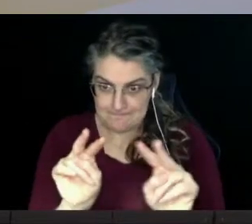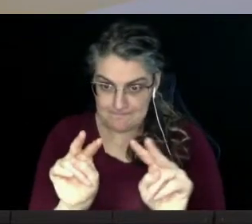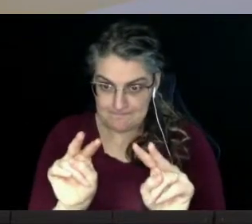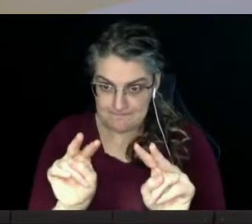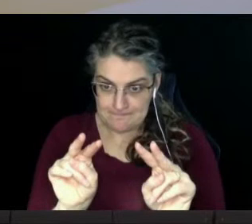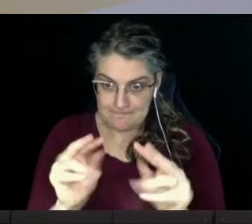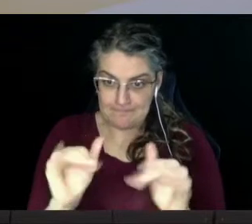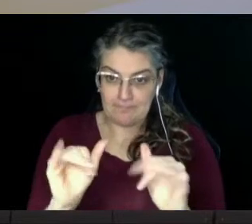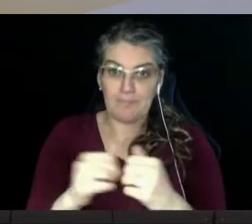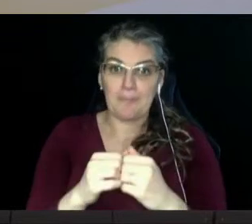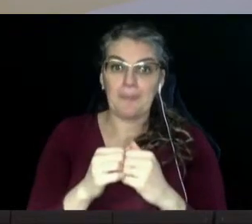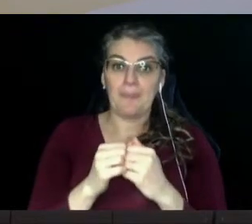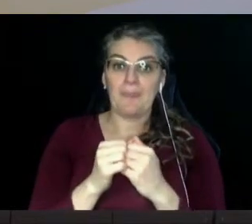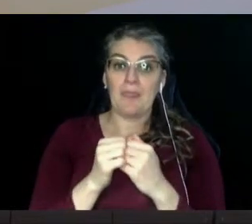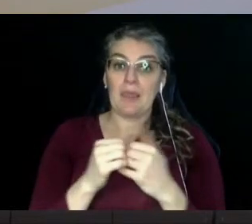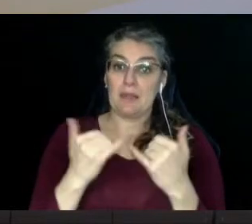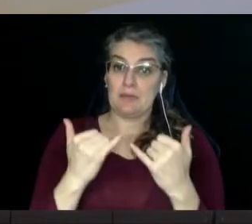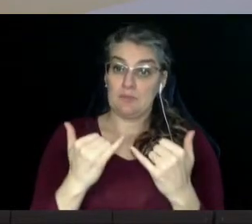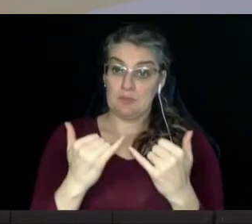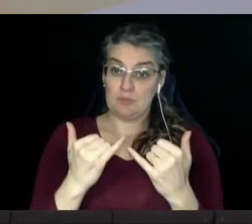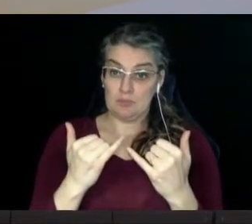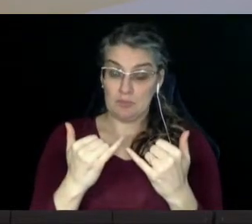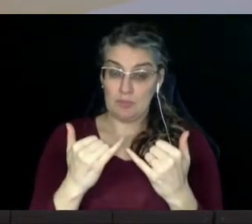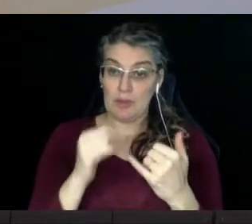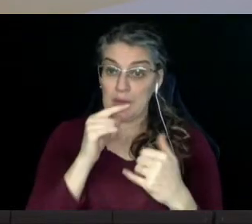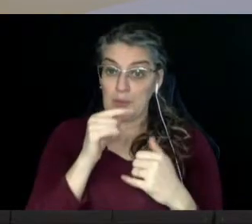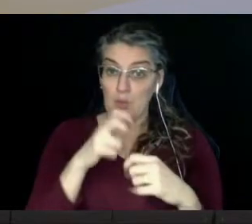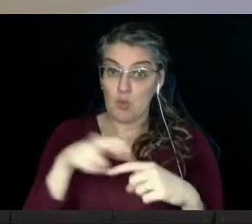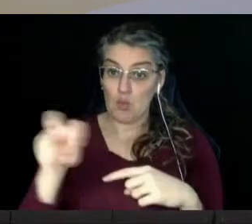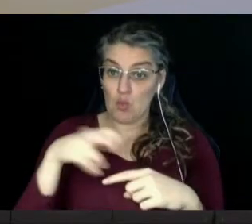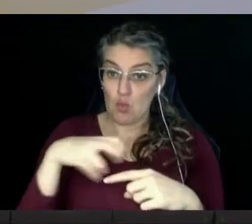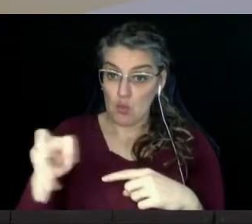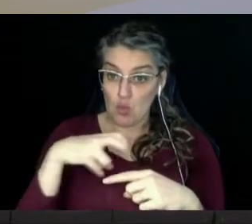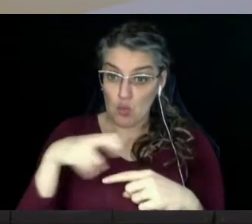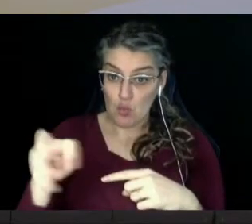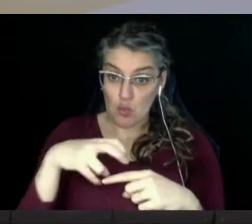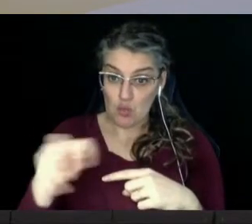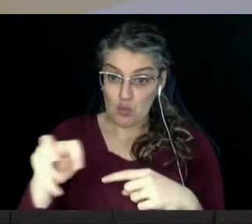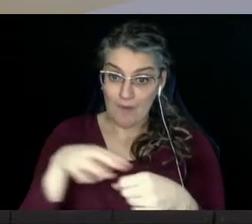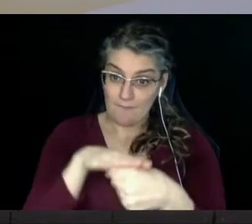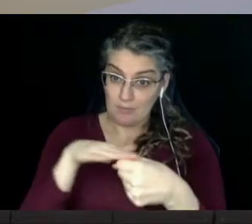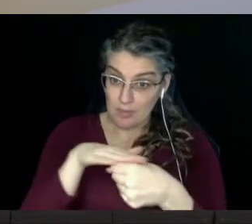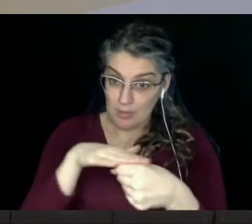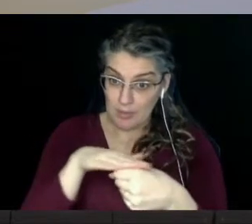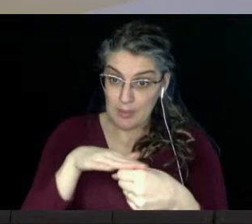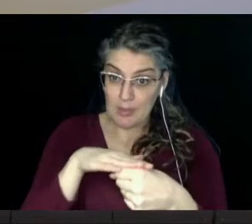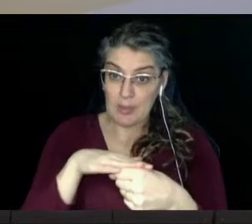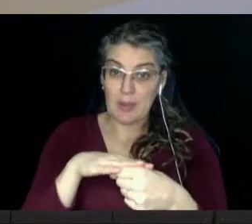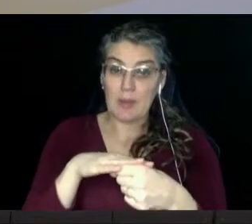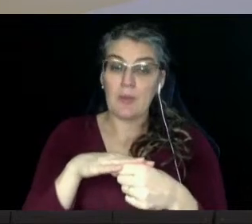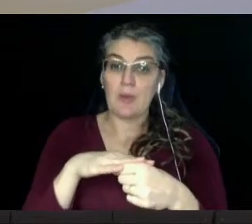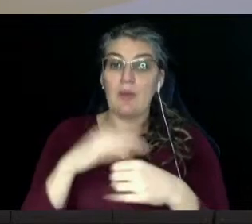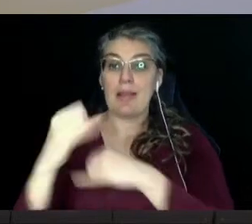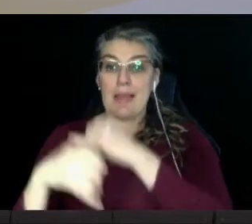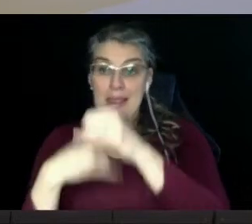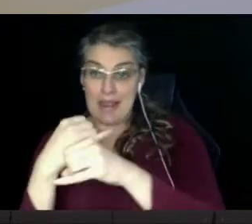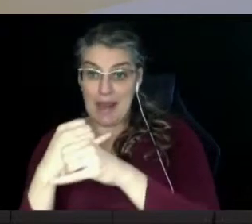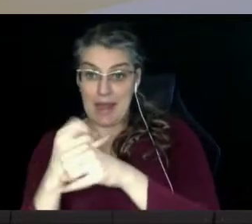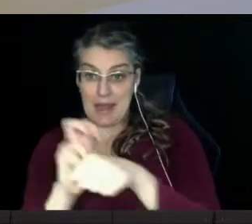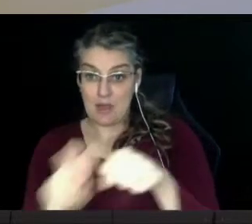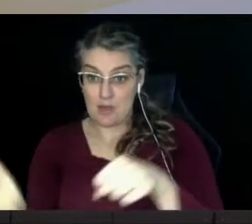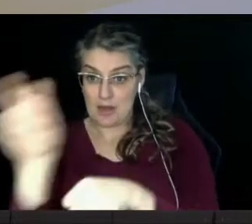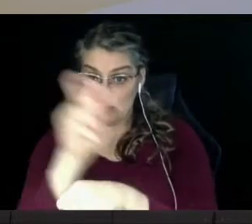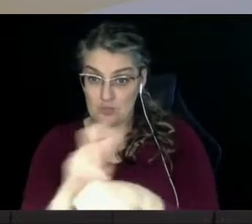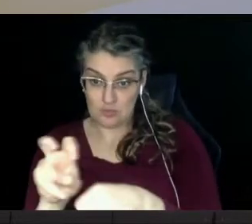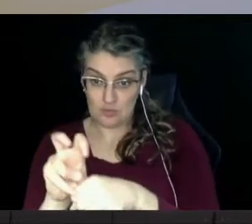COVID-19 is spreading between provinces by travel, both domestic and international. We have said before that COVID-19 moves when